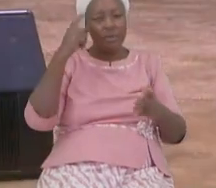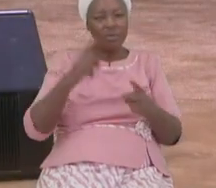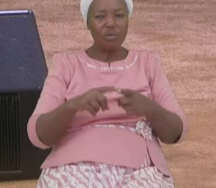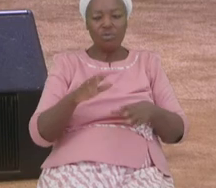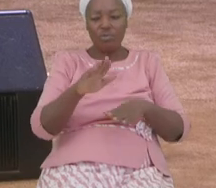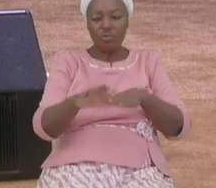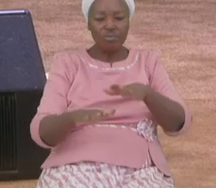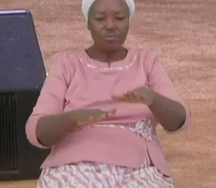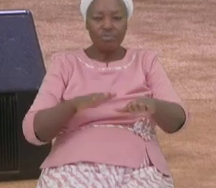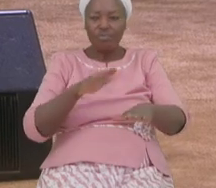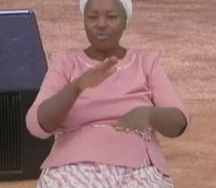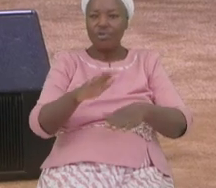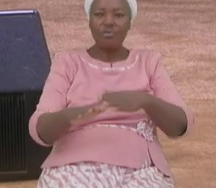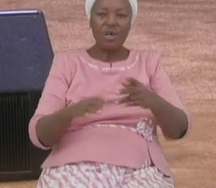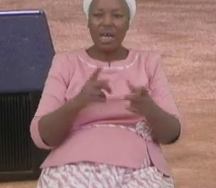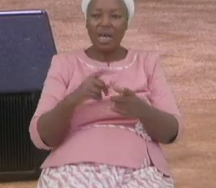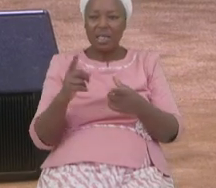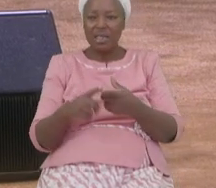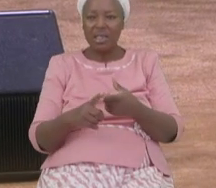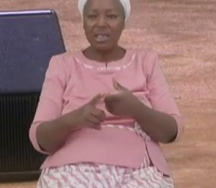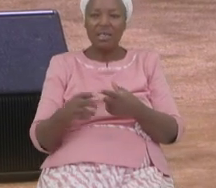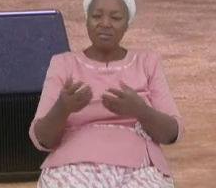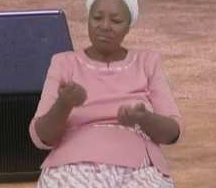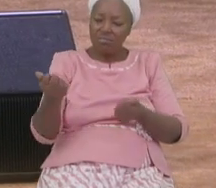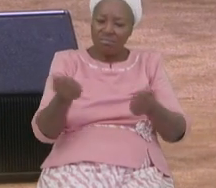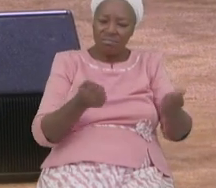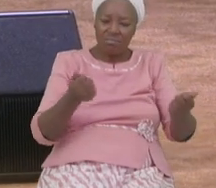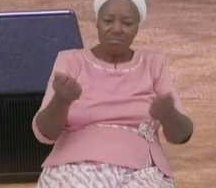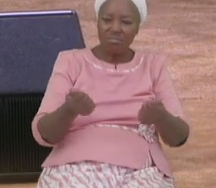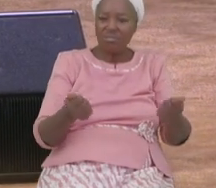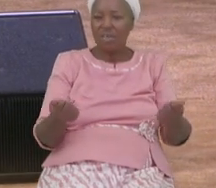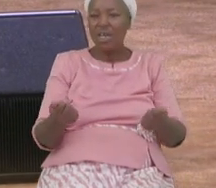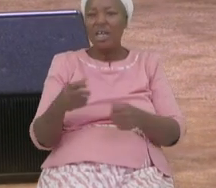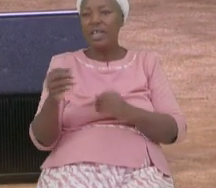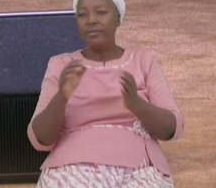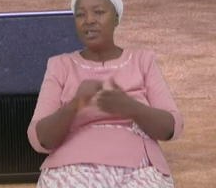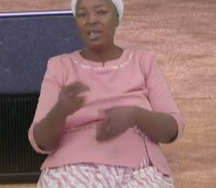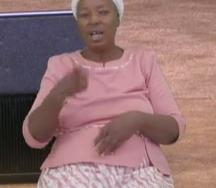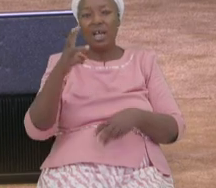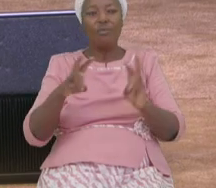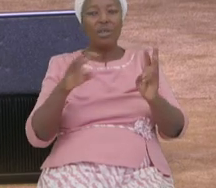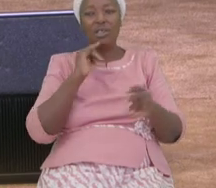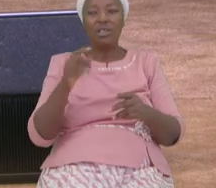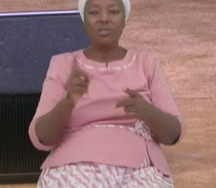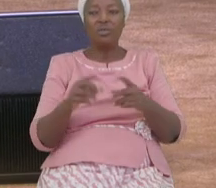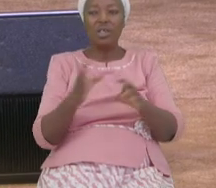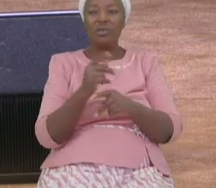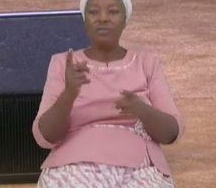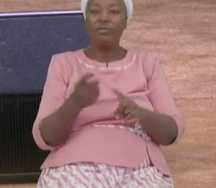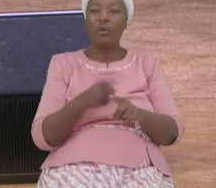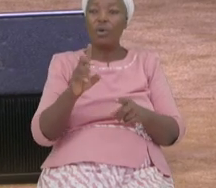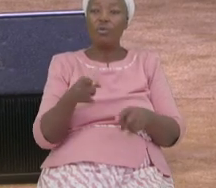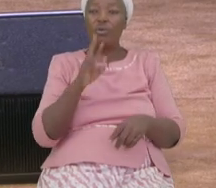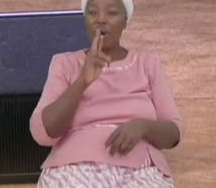run on, to take your car on. The highway is to take you from where you are to the